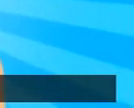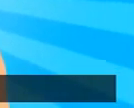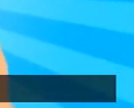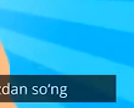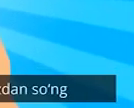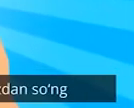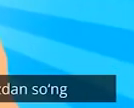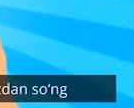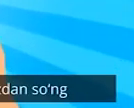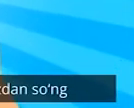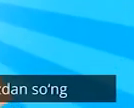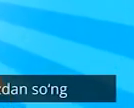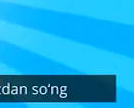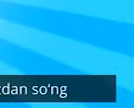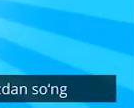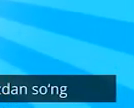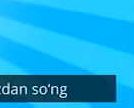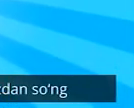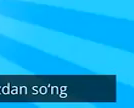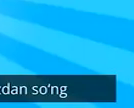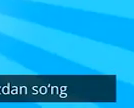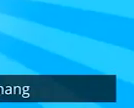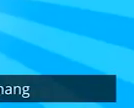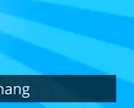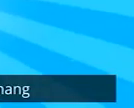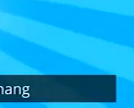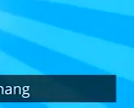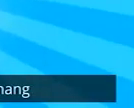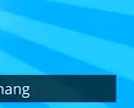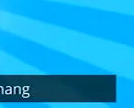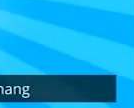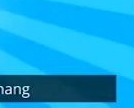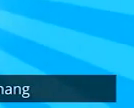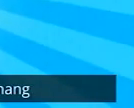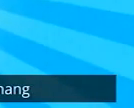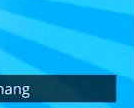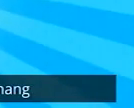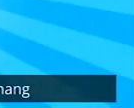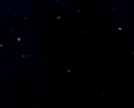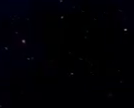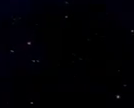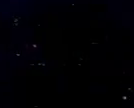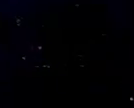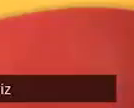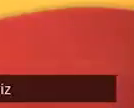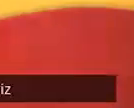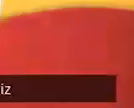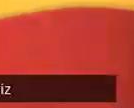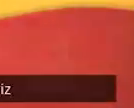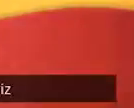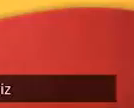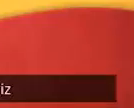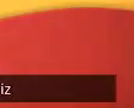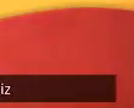into sustaining the relationship. After you, choose the right people to network with. Remember to stay in contact with them. Conclusion: